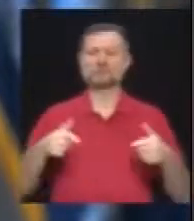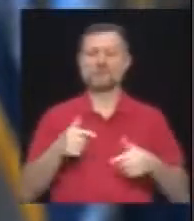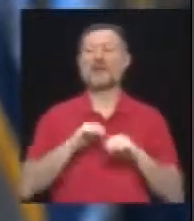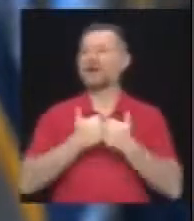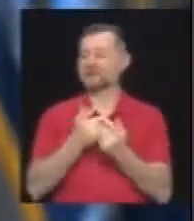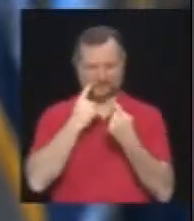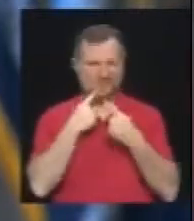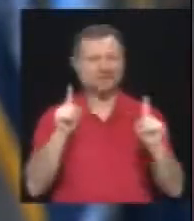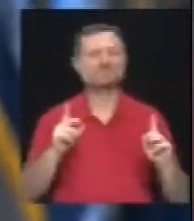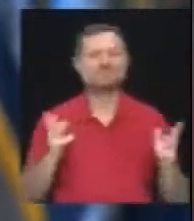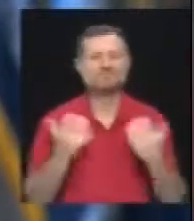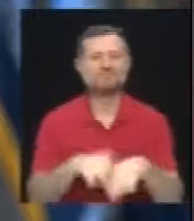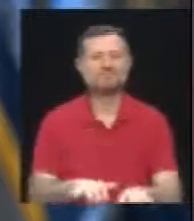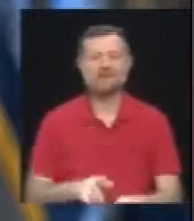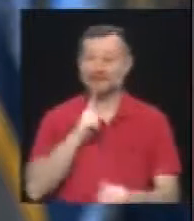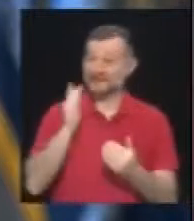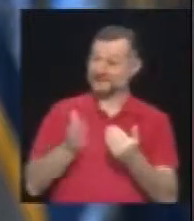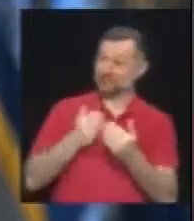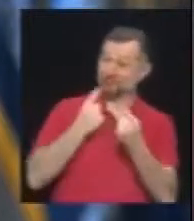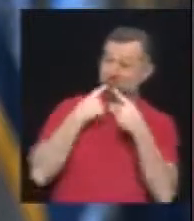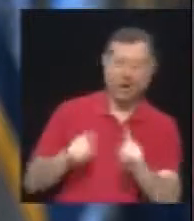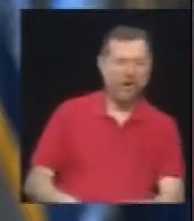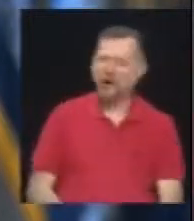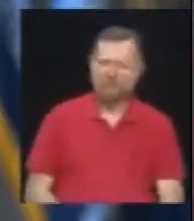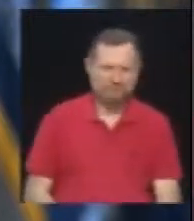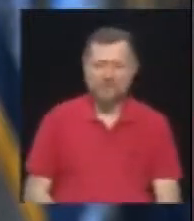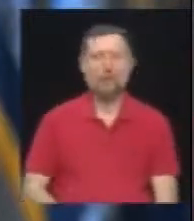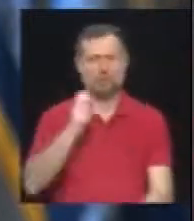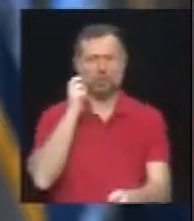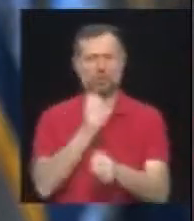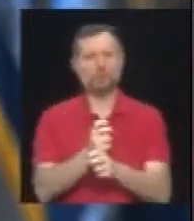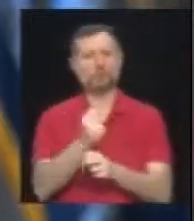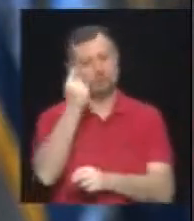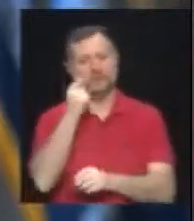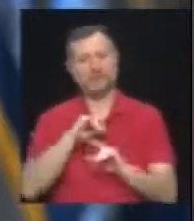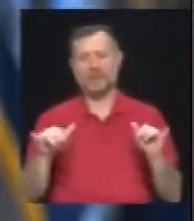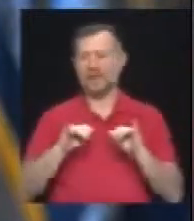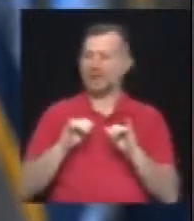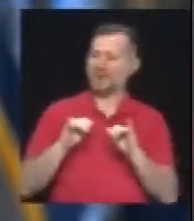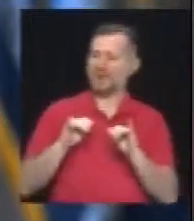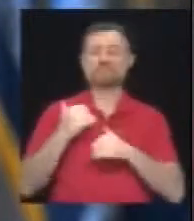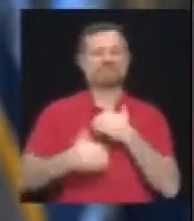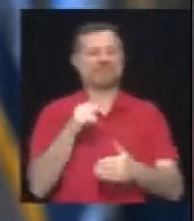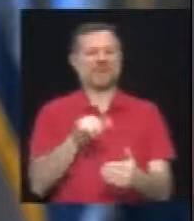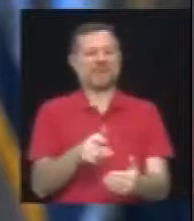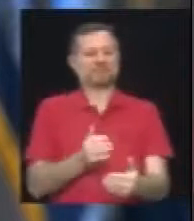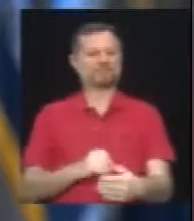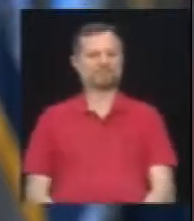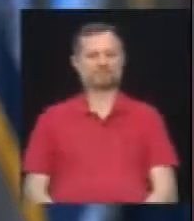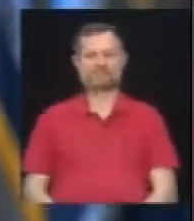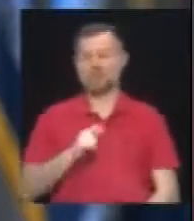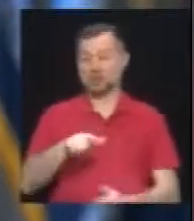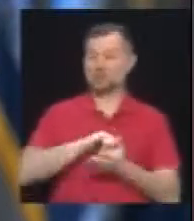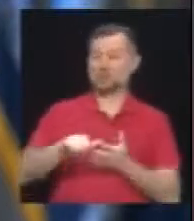is easier said than done. But it's also the truth and the right way forward. Our state's